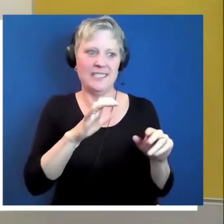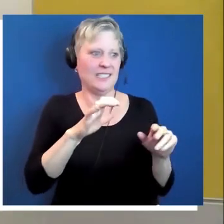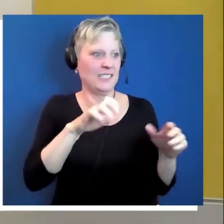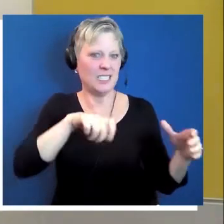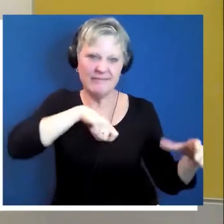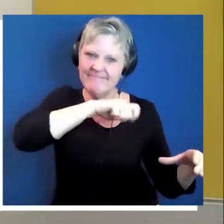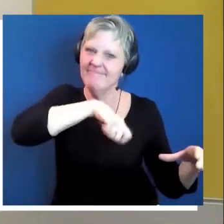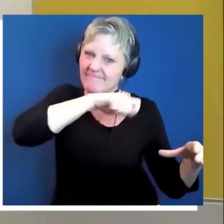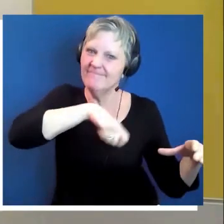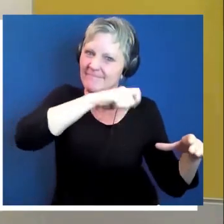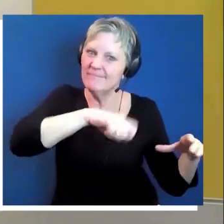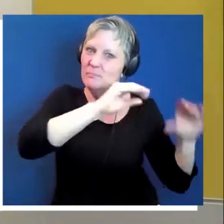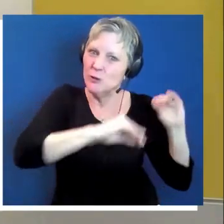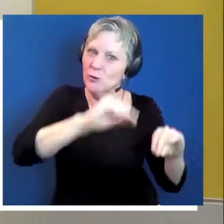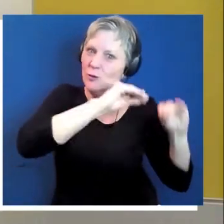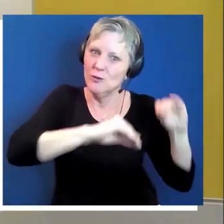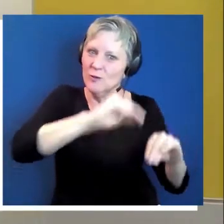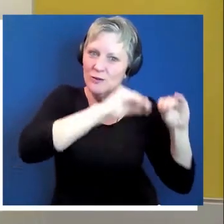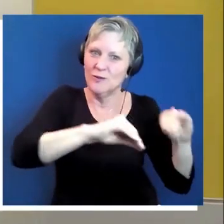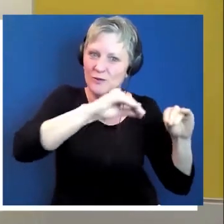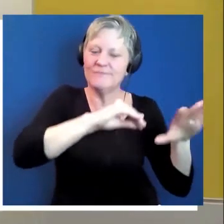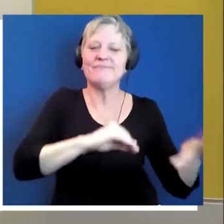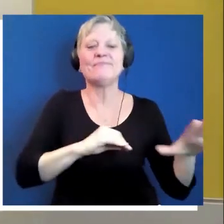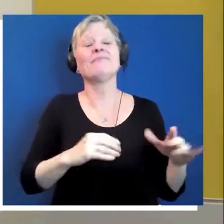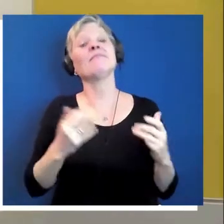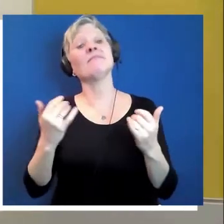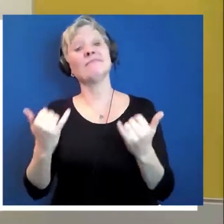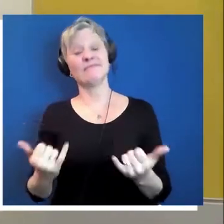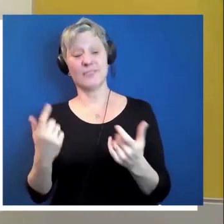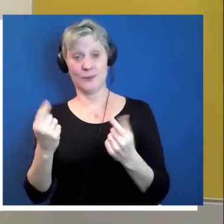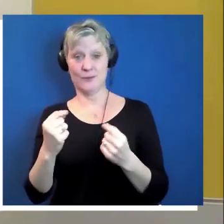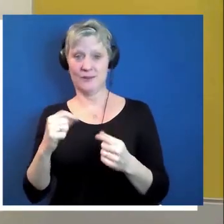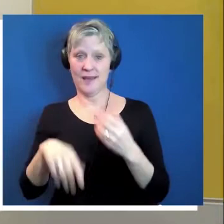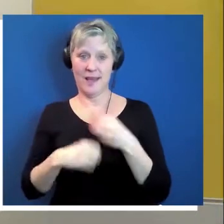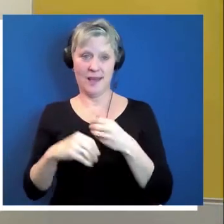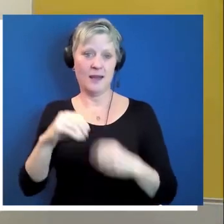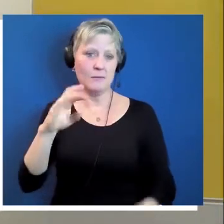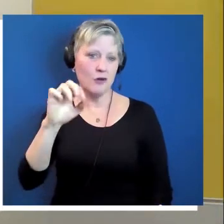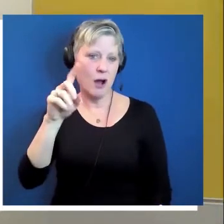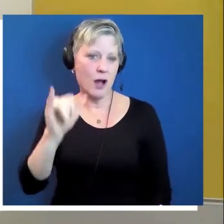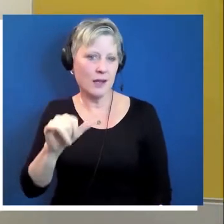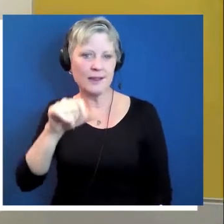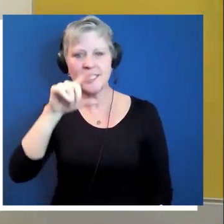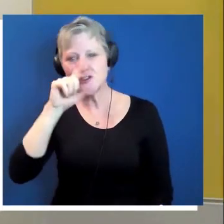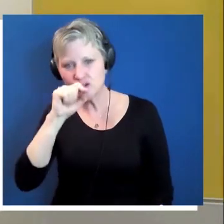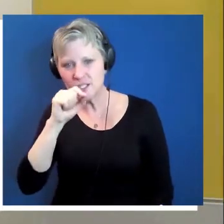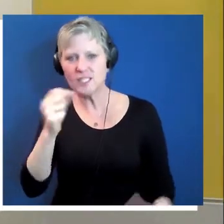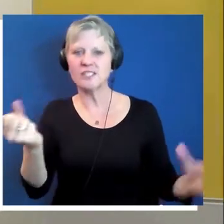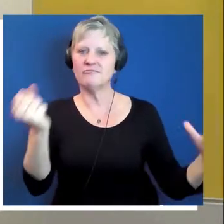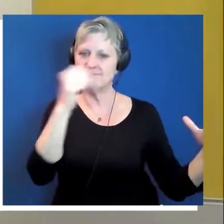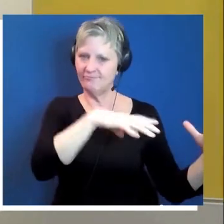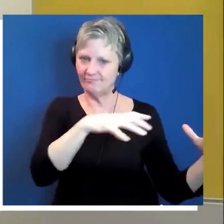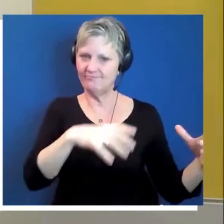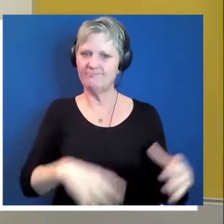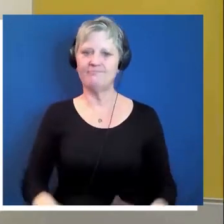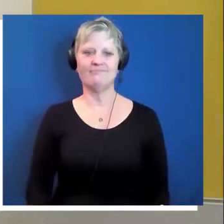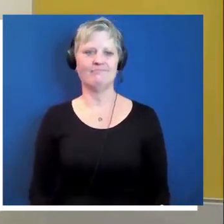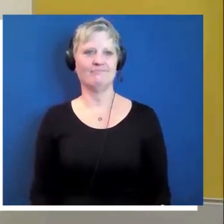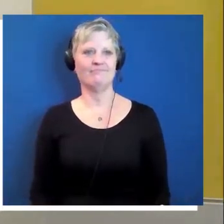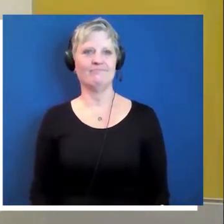it moving. All right. Then what I'm going to do is I'm going to add my broccoli and my chicken right back into